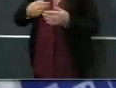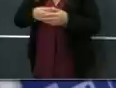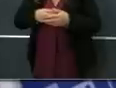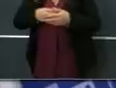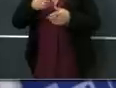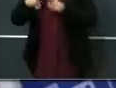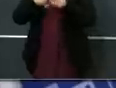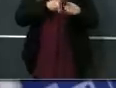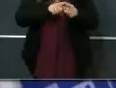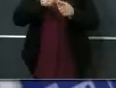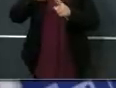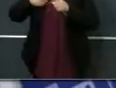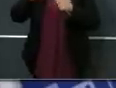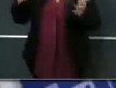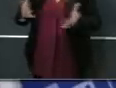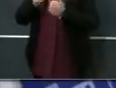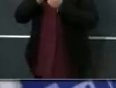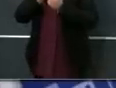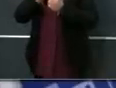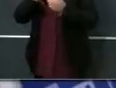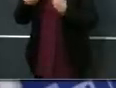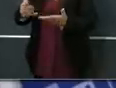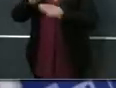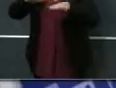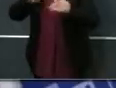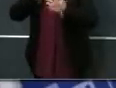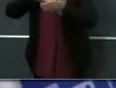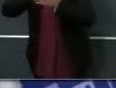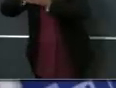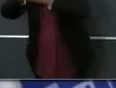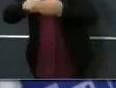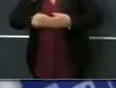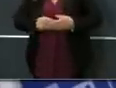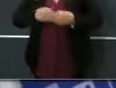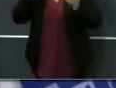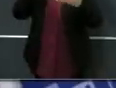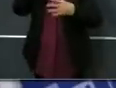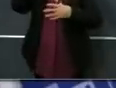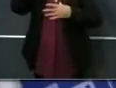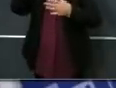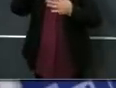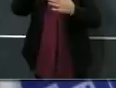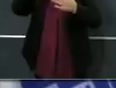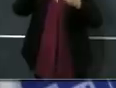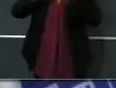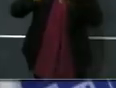their kids continue to learn. The fear these parents have that their children will